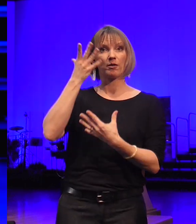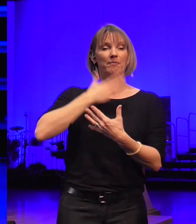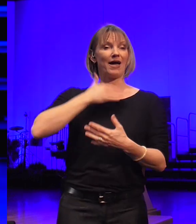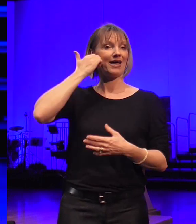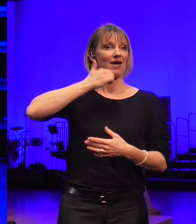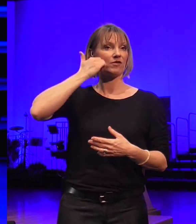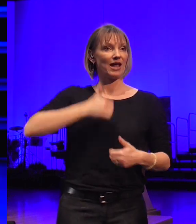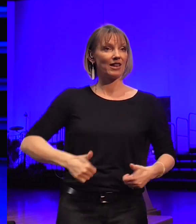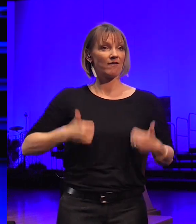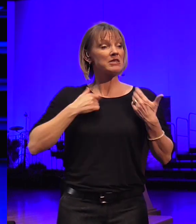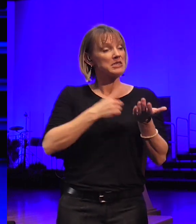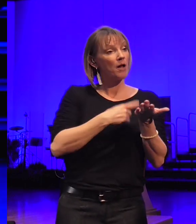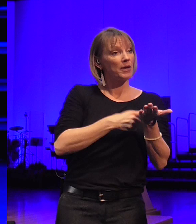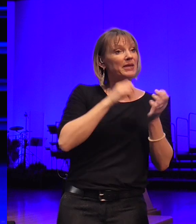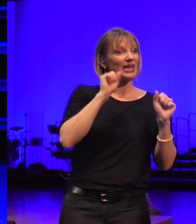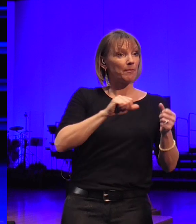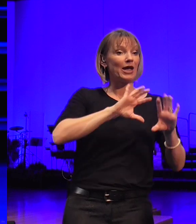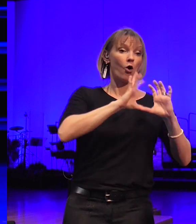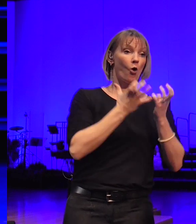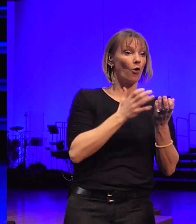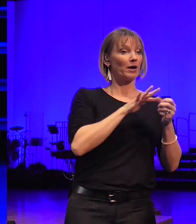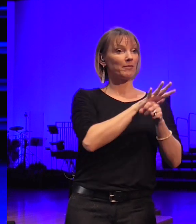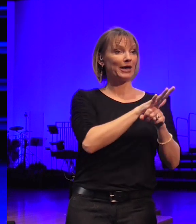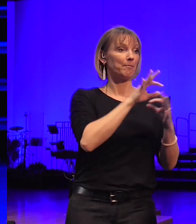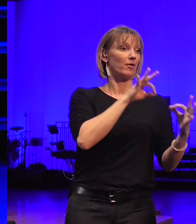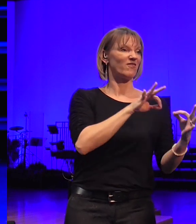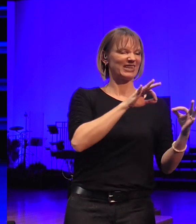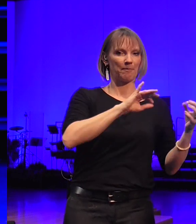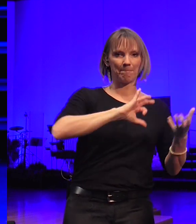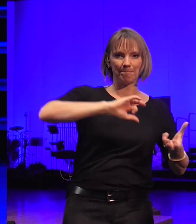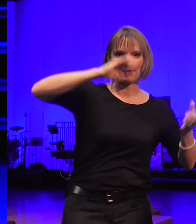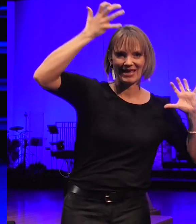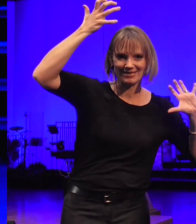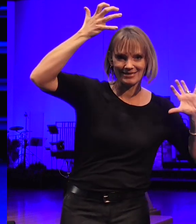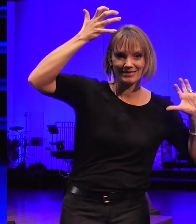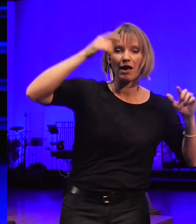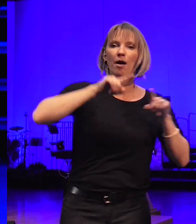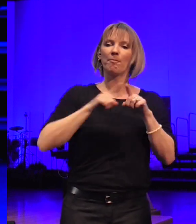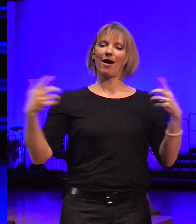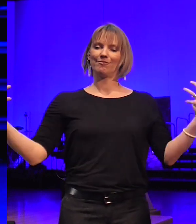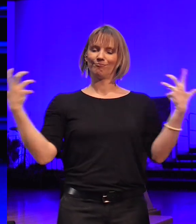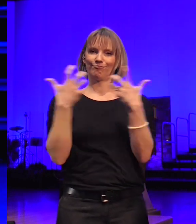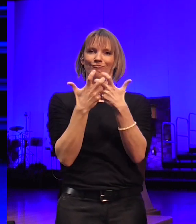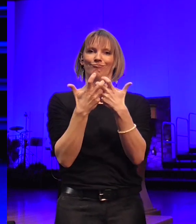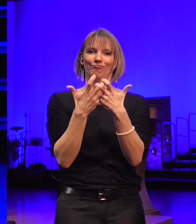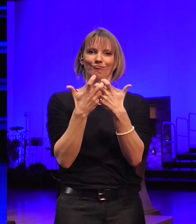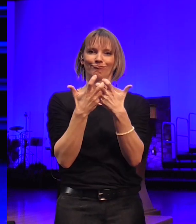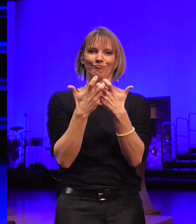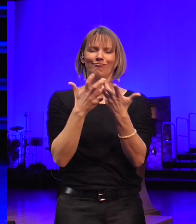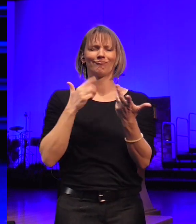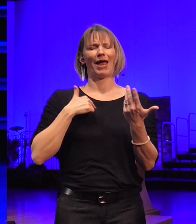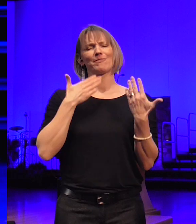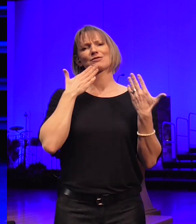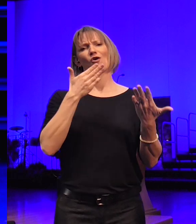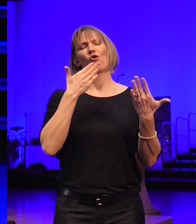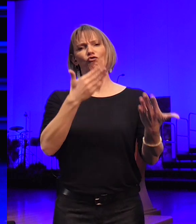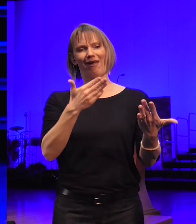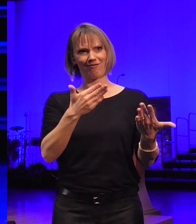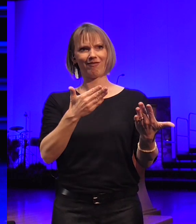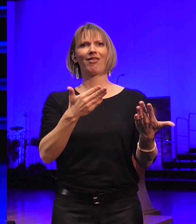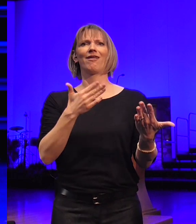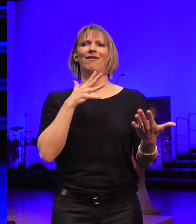be a whole, perfect, and complete mess. But they come together. And so I'm so grateful to get to